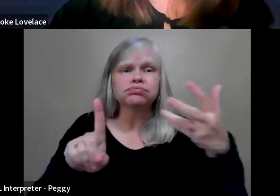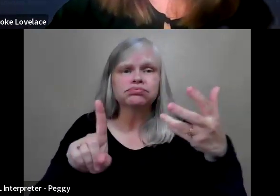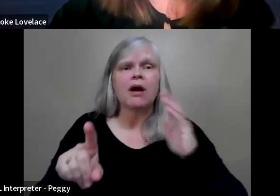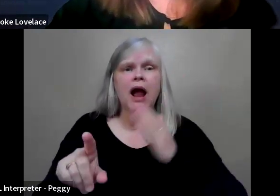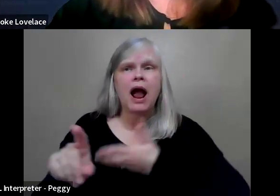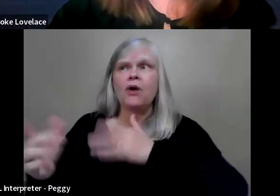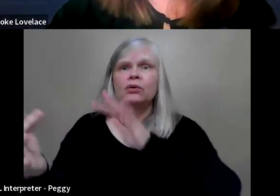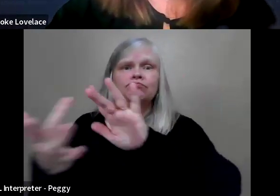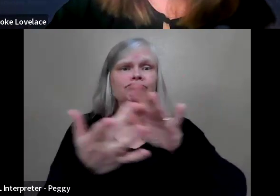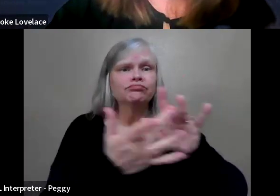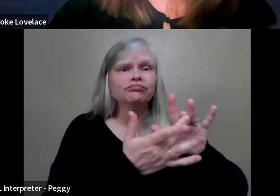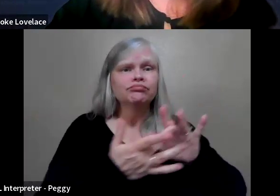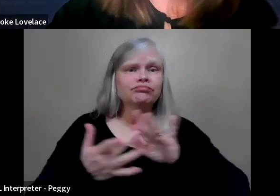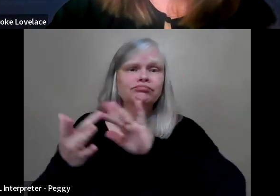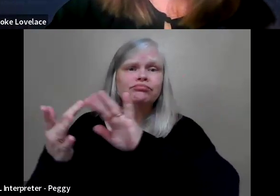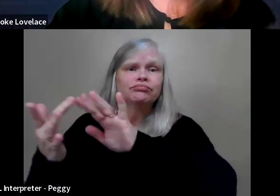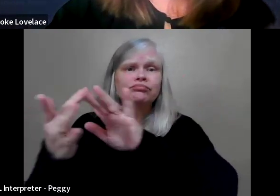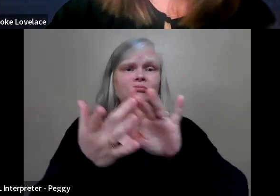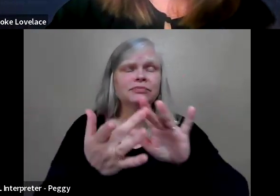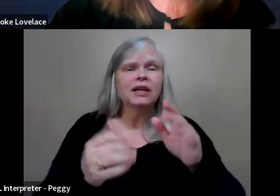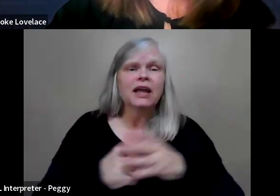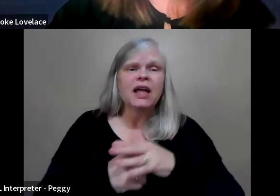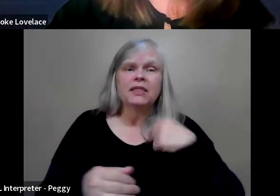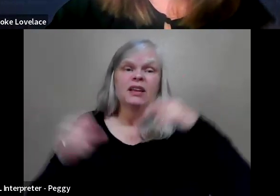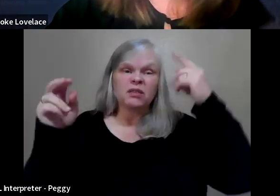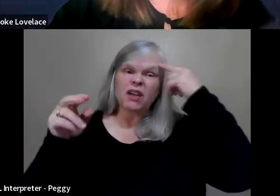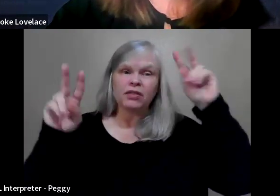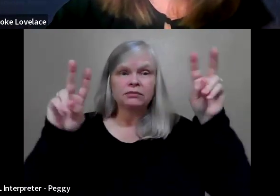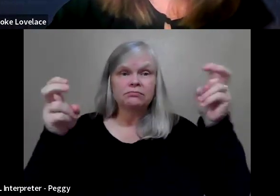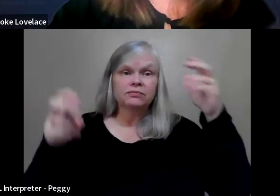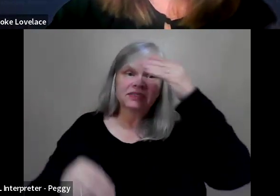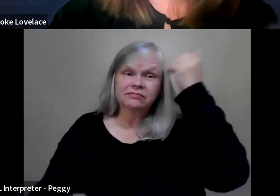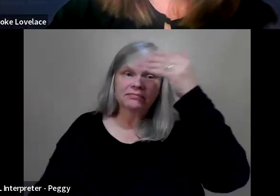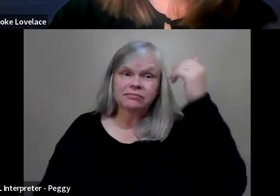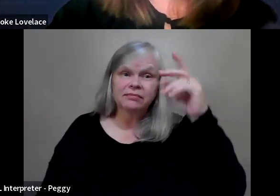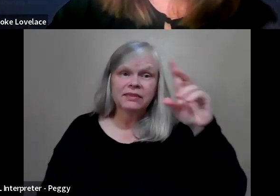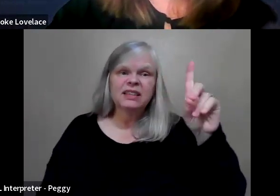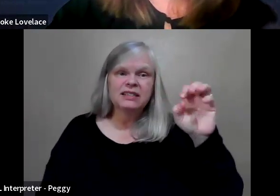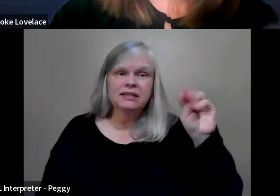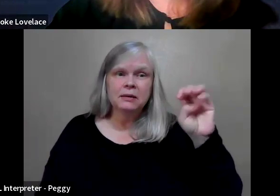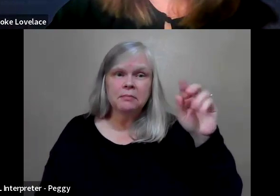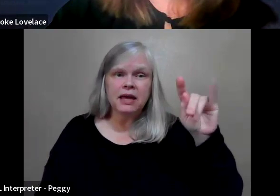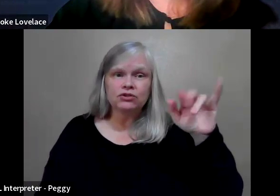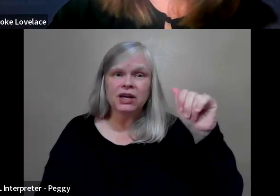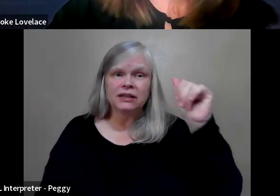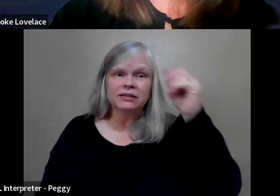networks. And certainly we thought that the topic of dementia is something that touches us all,